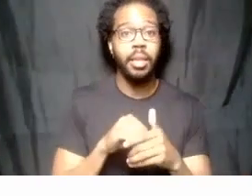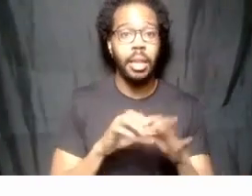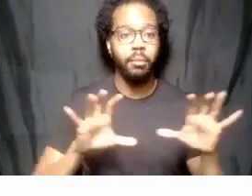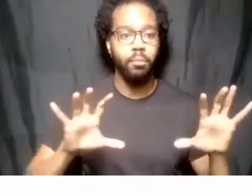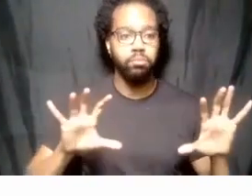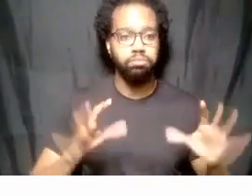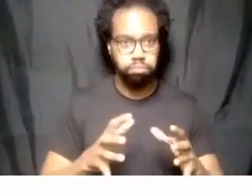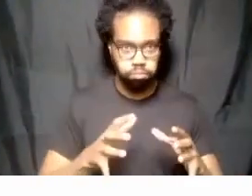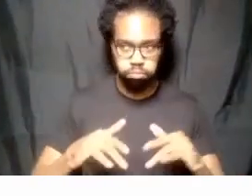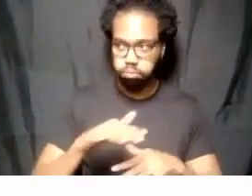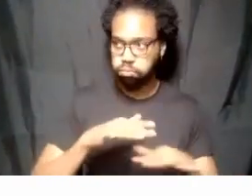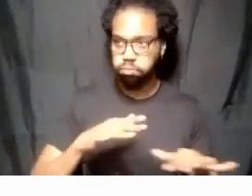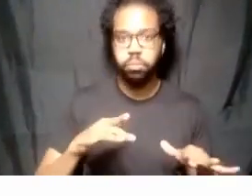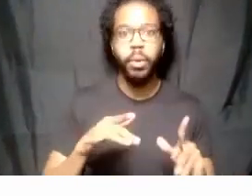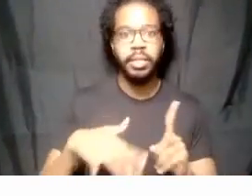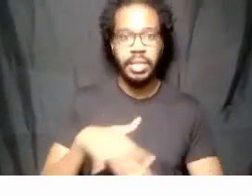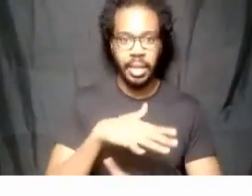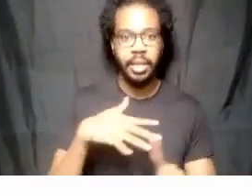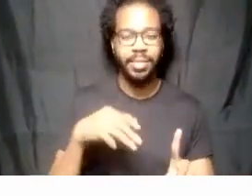settings.